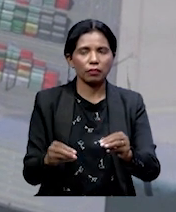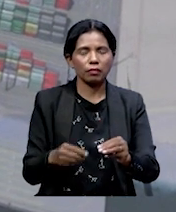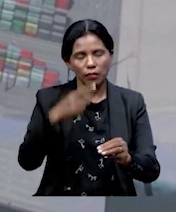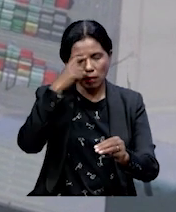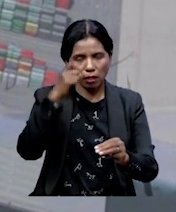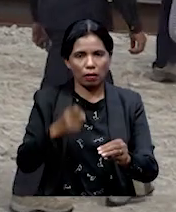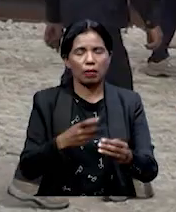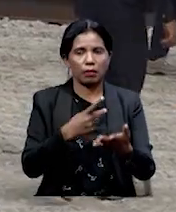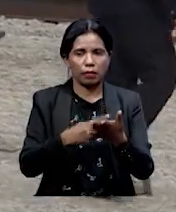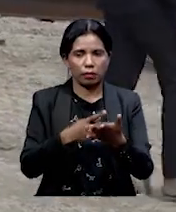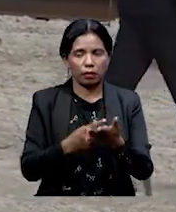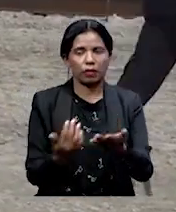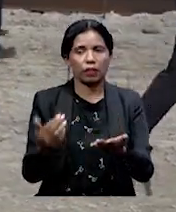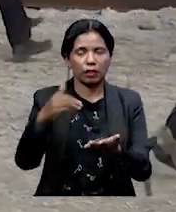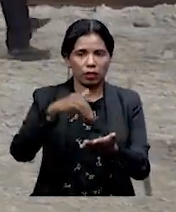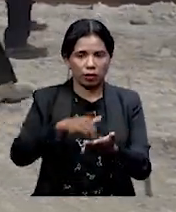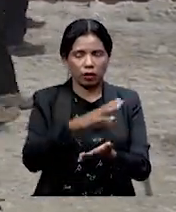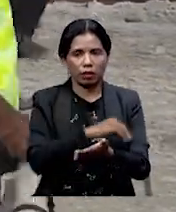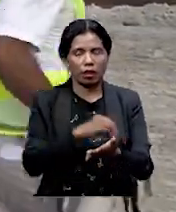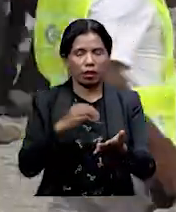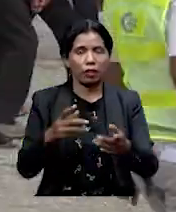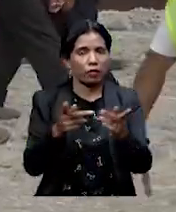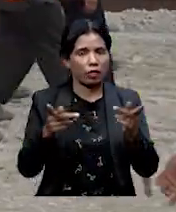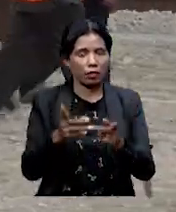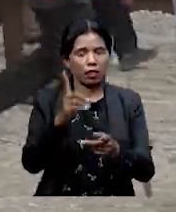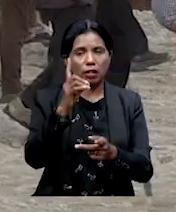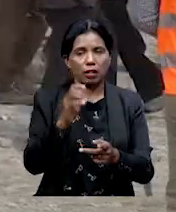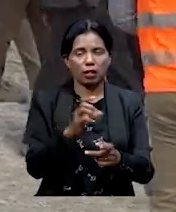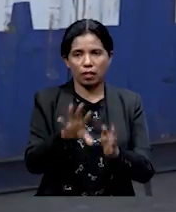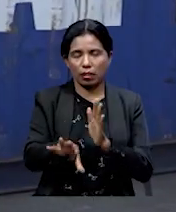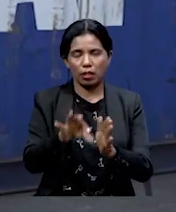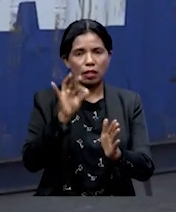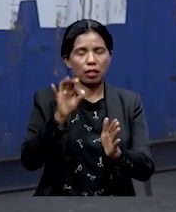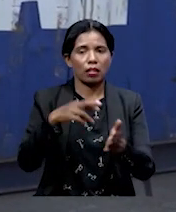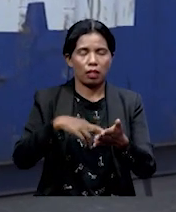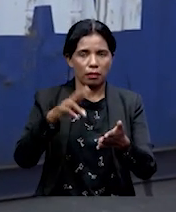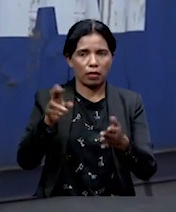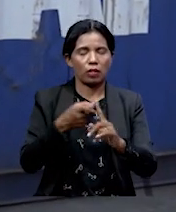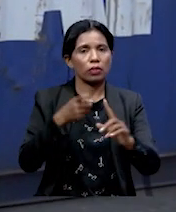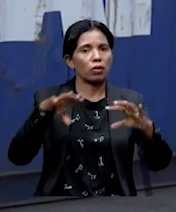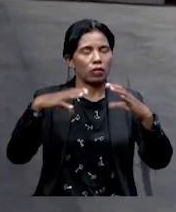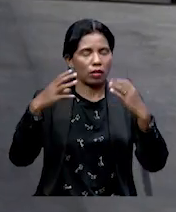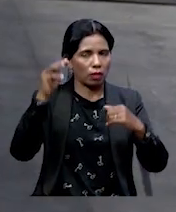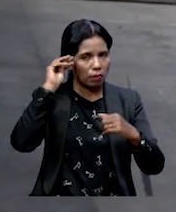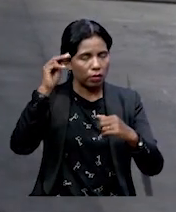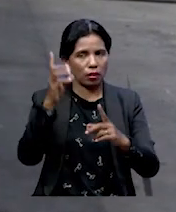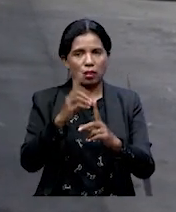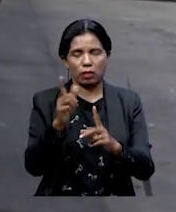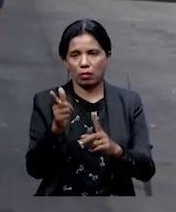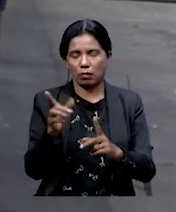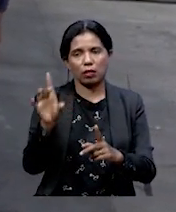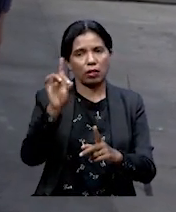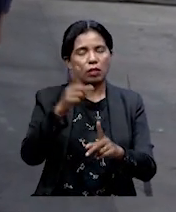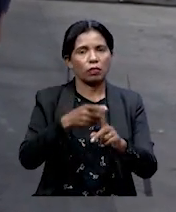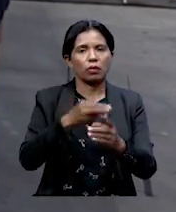projeto redesenvolvimento no comercialização Portu Dili retan on aprovação husi Conselho Ministro e alorong rua nulu resing walu